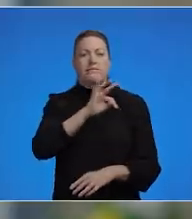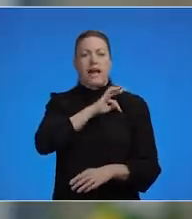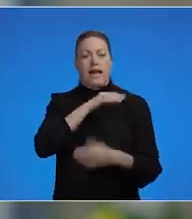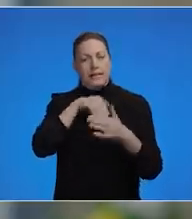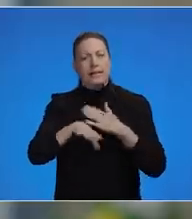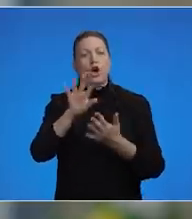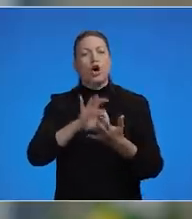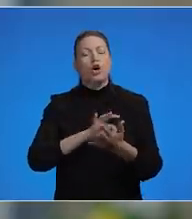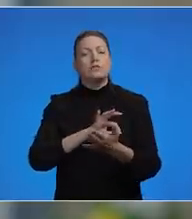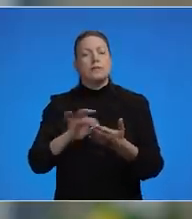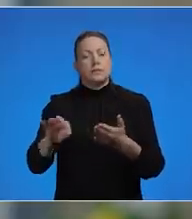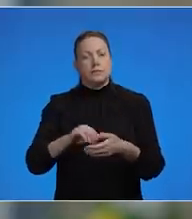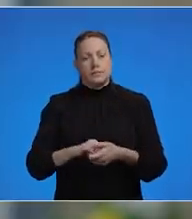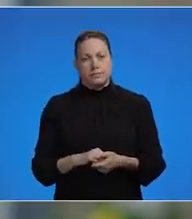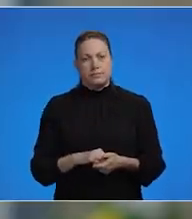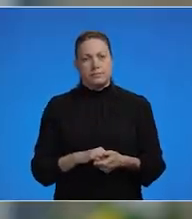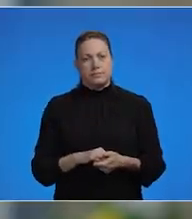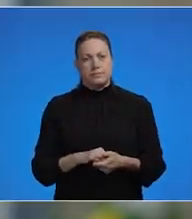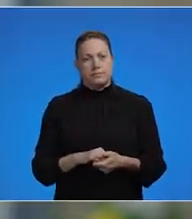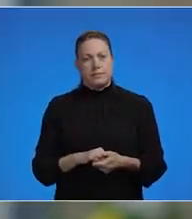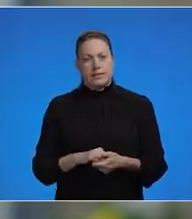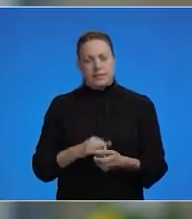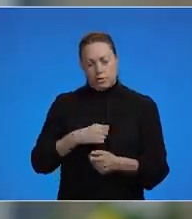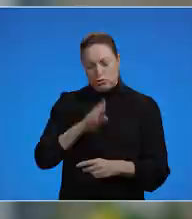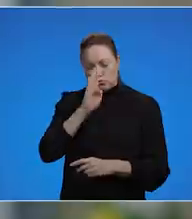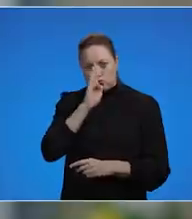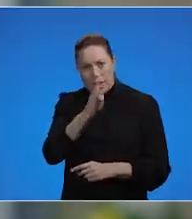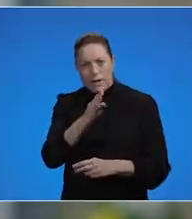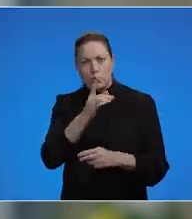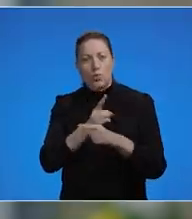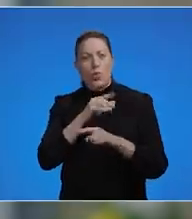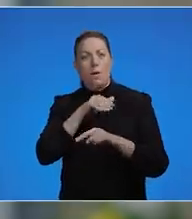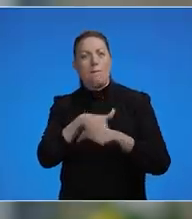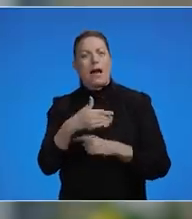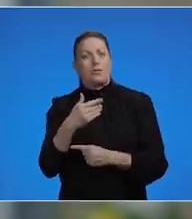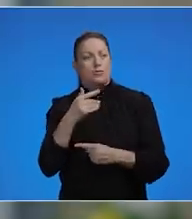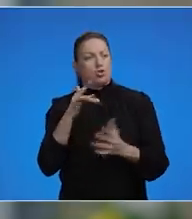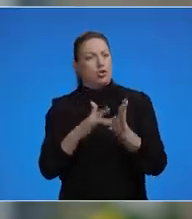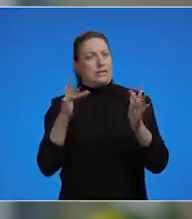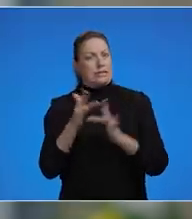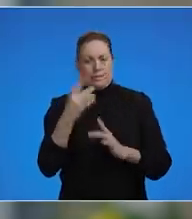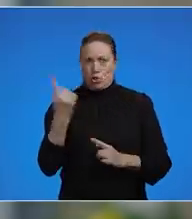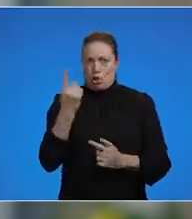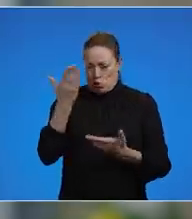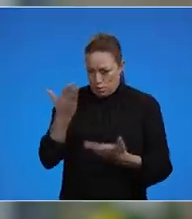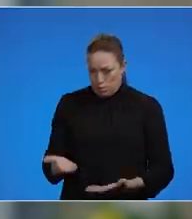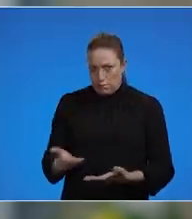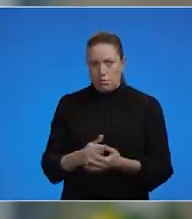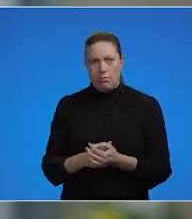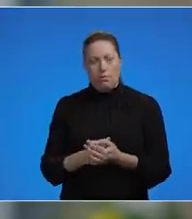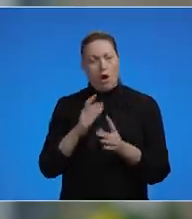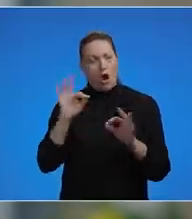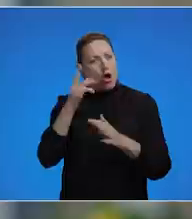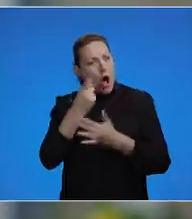profession of faith in the Gospel. It goes to the heart of who Jesus was. He was